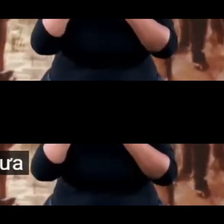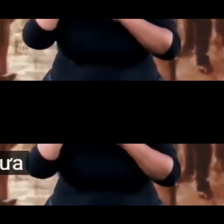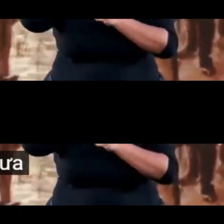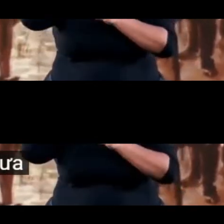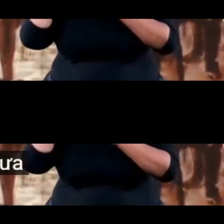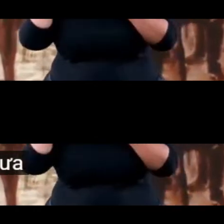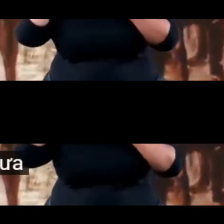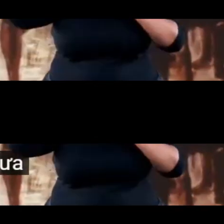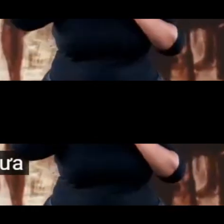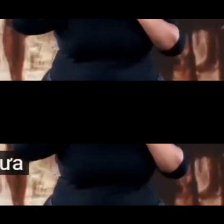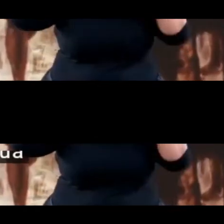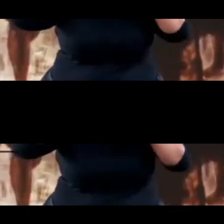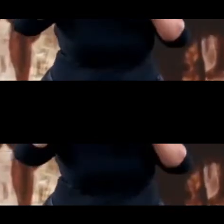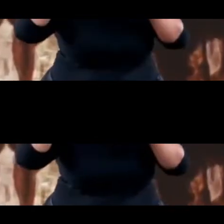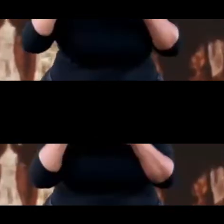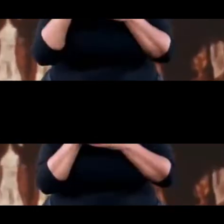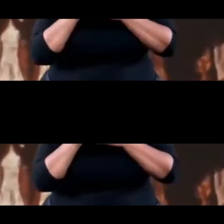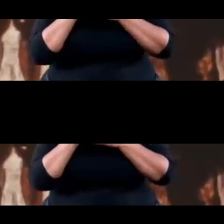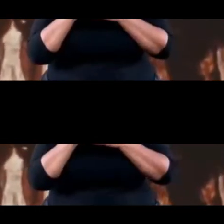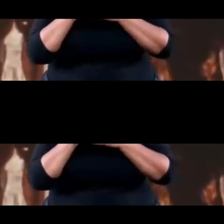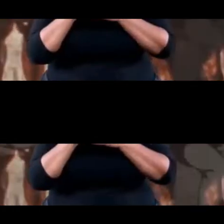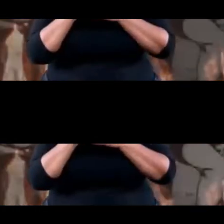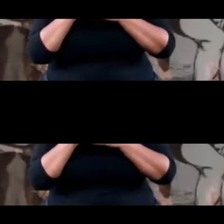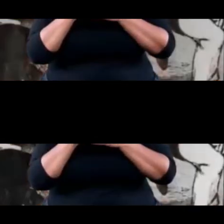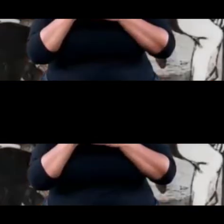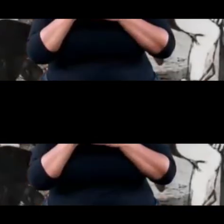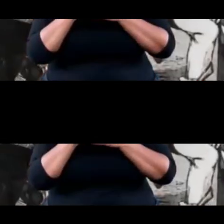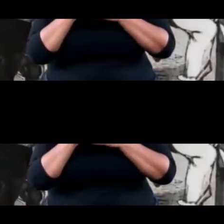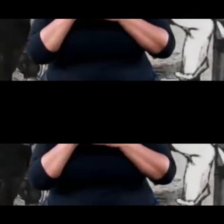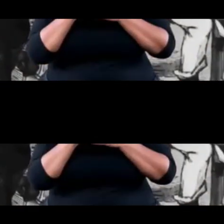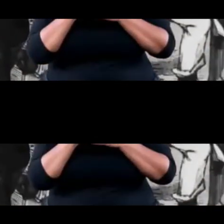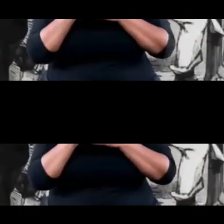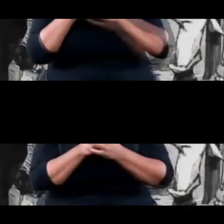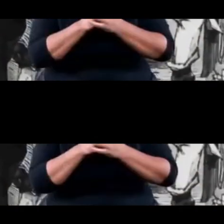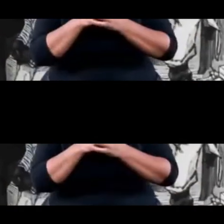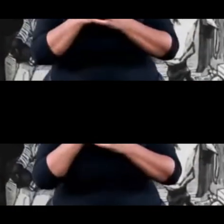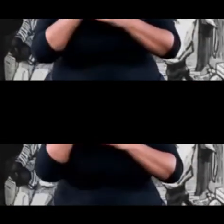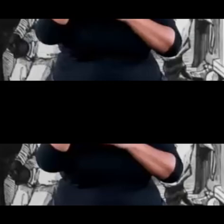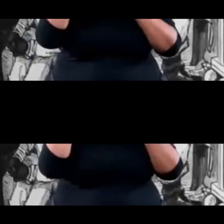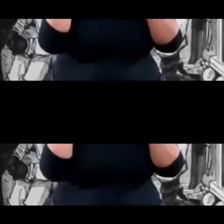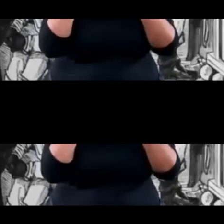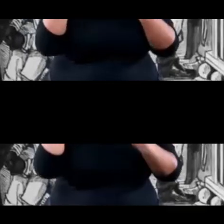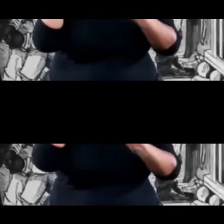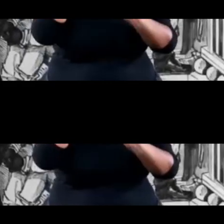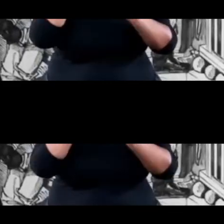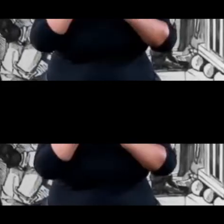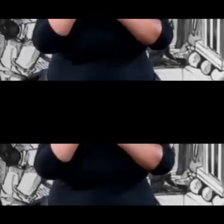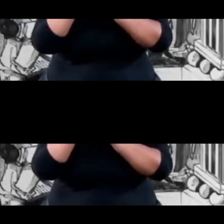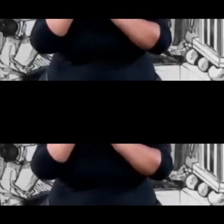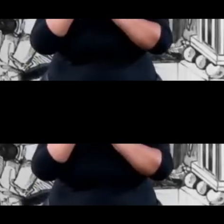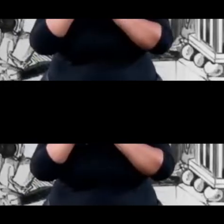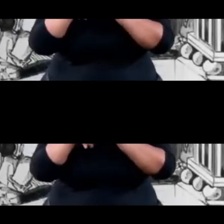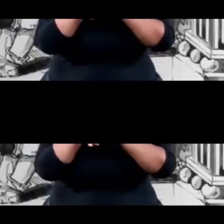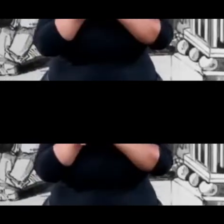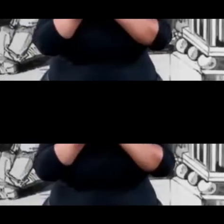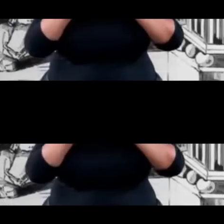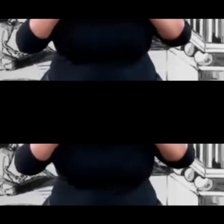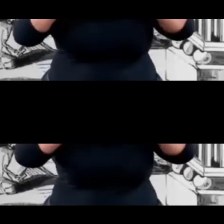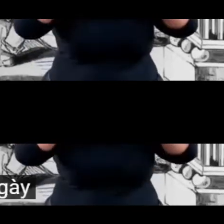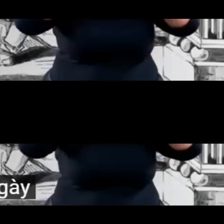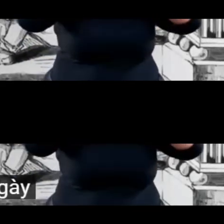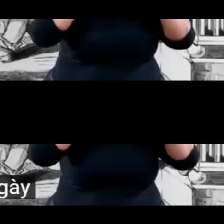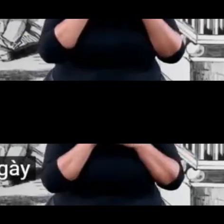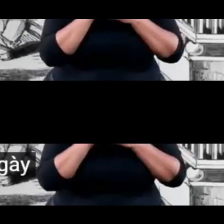large ship from Africa to the United States. As the colonies grew, there was more work to be done, and the practice